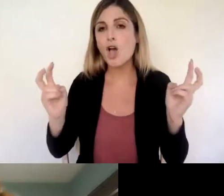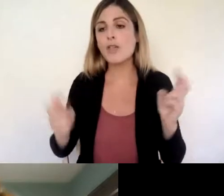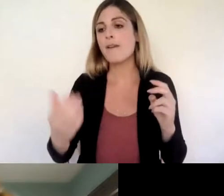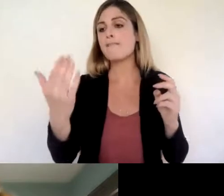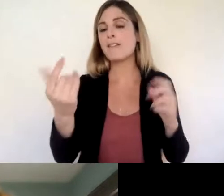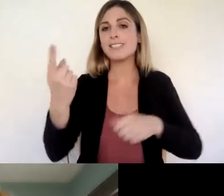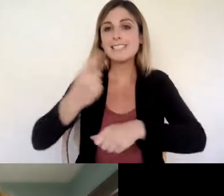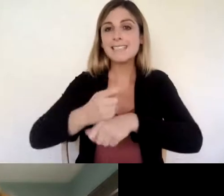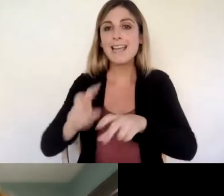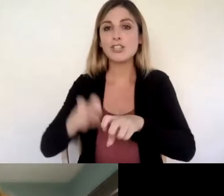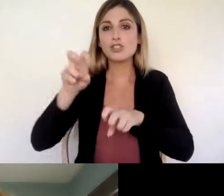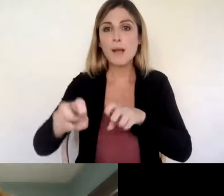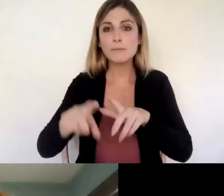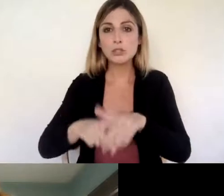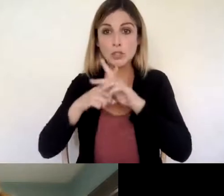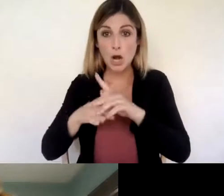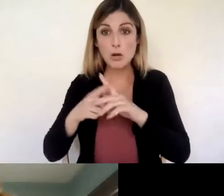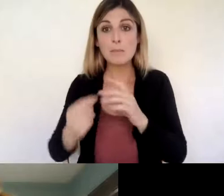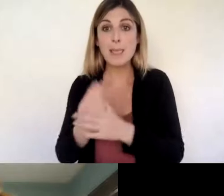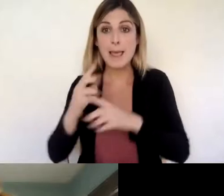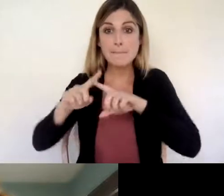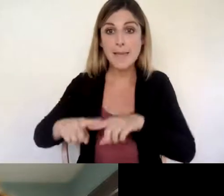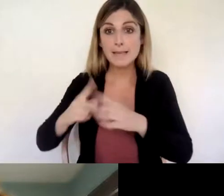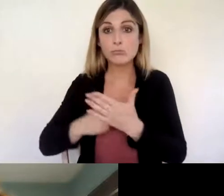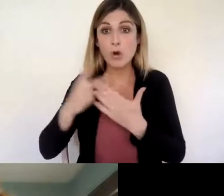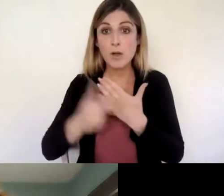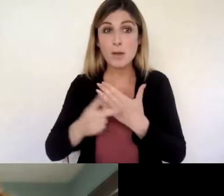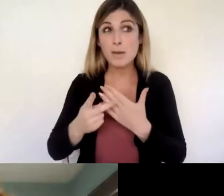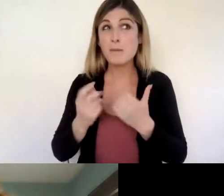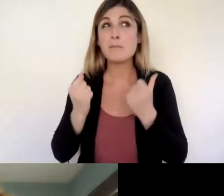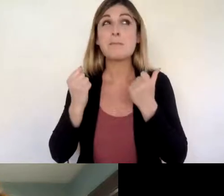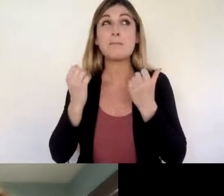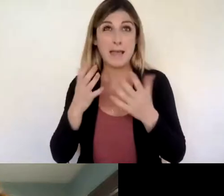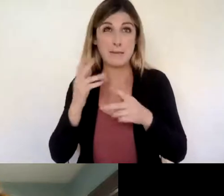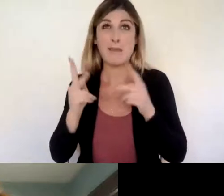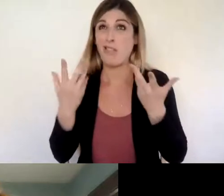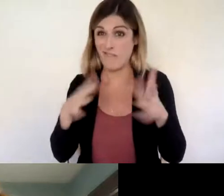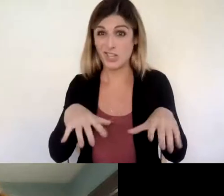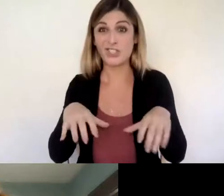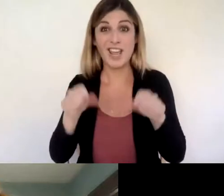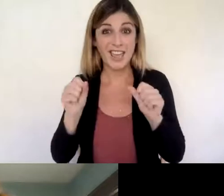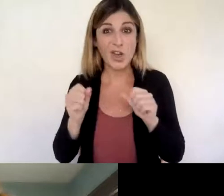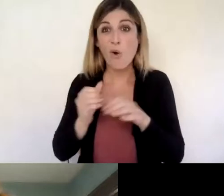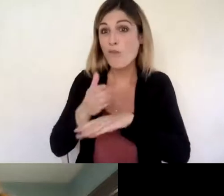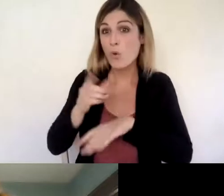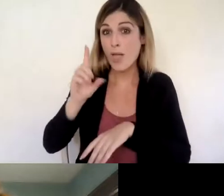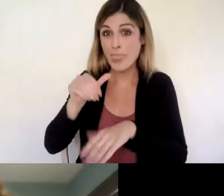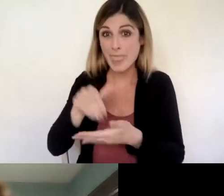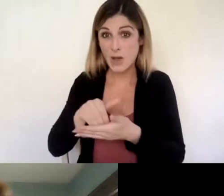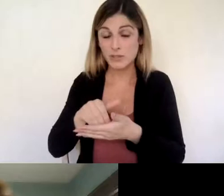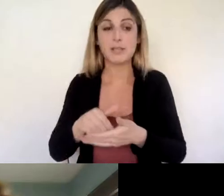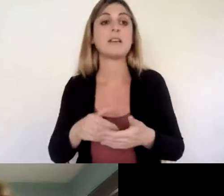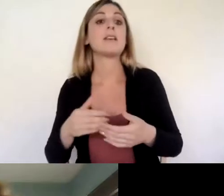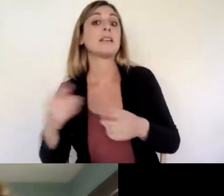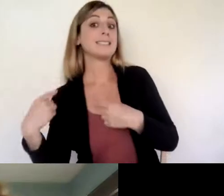about 3 years, and over 1,000 people have gone through it. Since COVID-19 came along, we stopped running it in our office. Now we run it monthly,